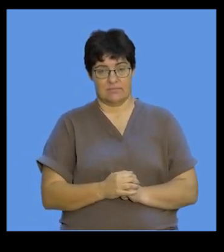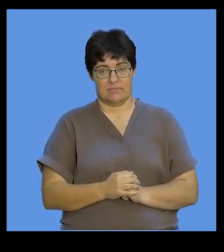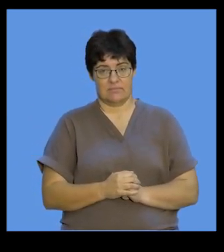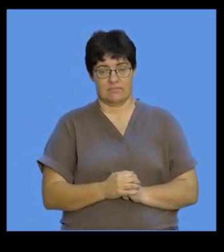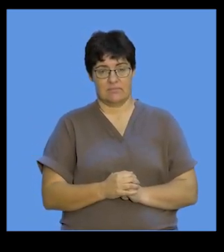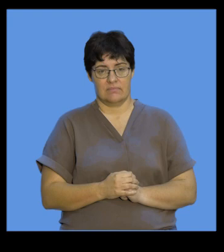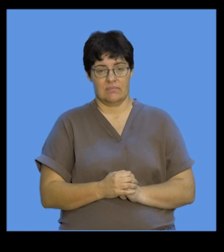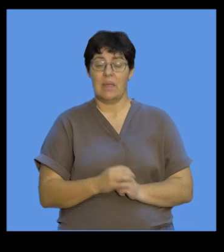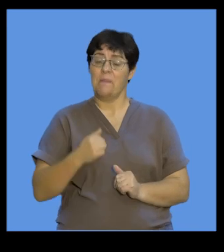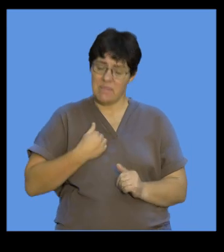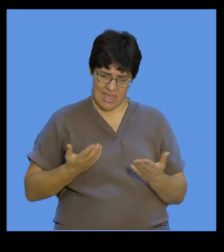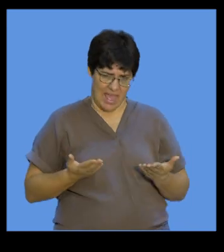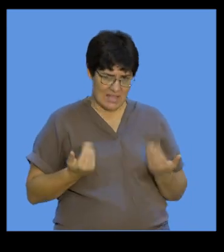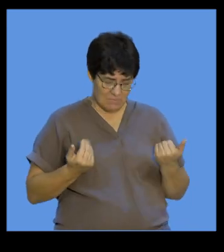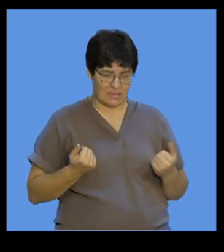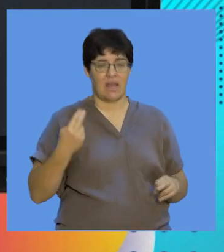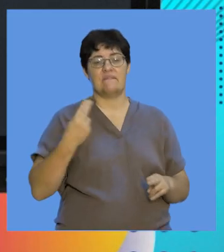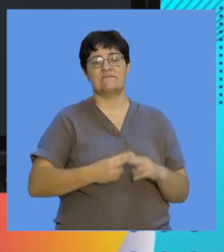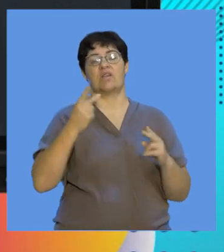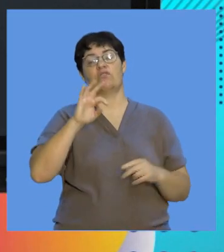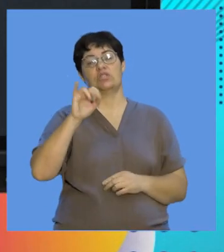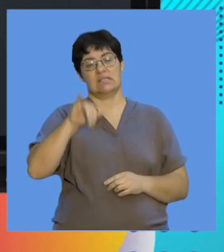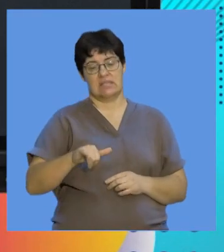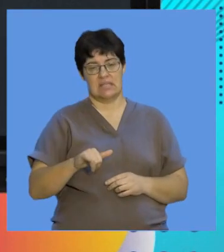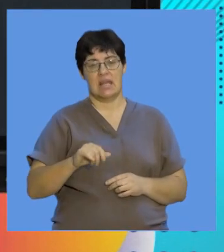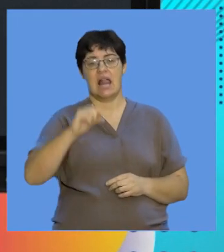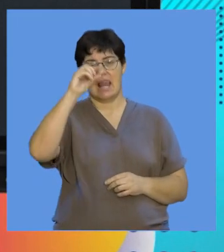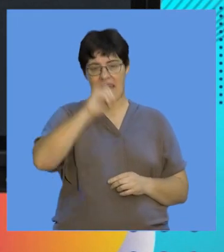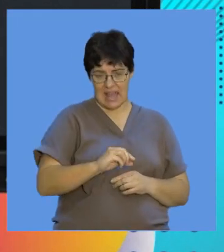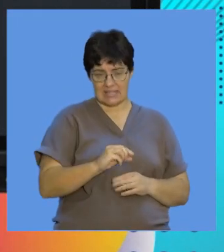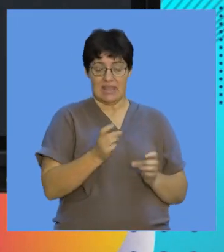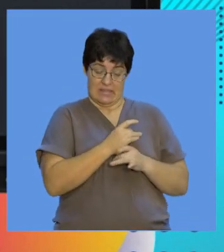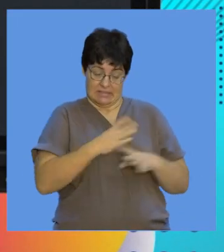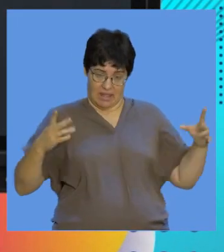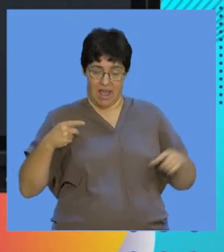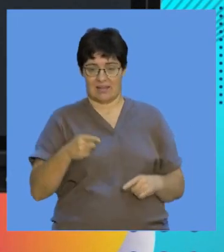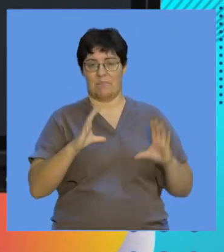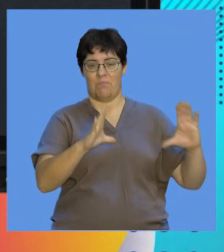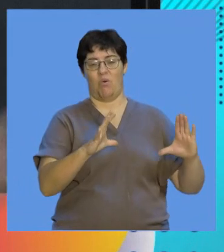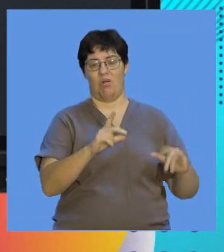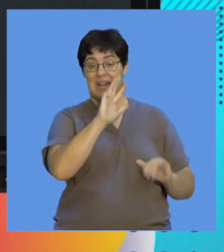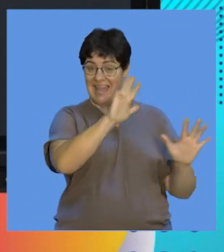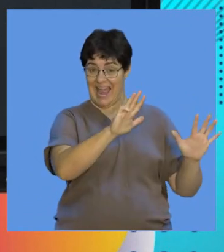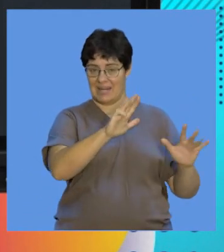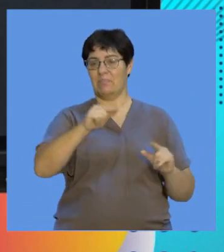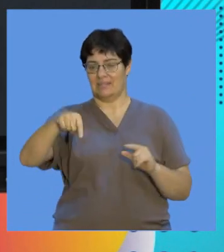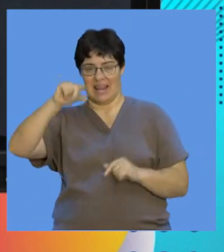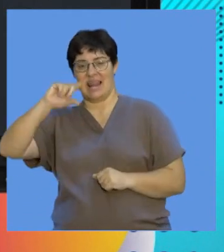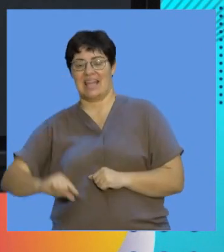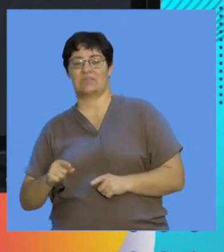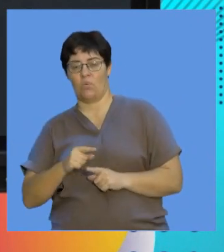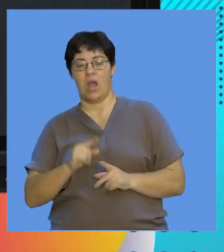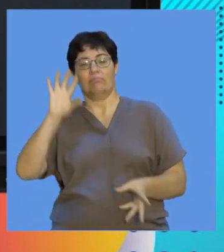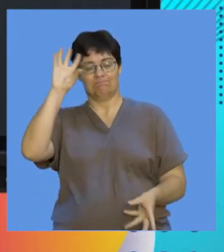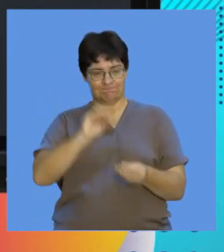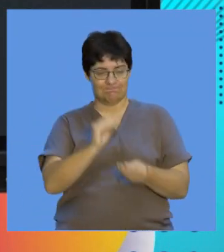I expect the final velocity to be smaller than the ball's original velocity because the total mass has